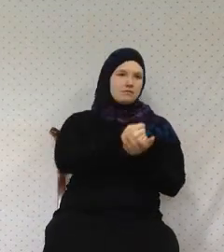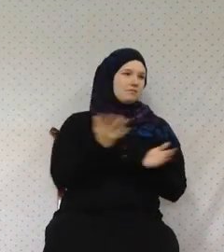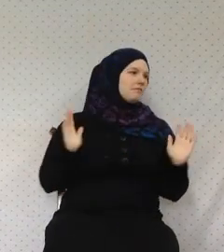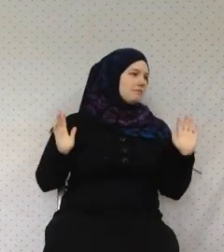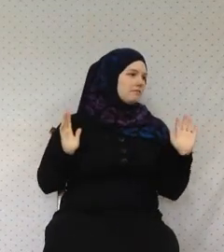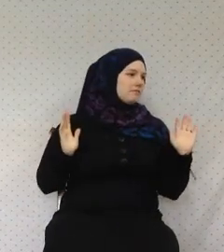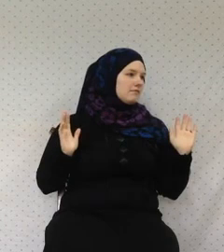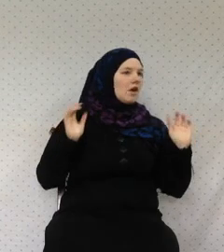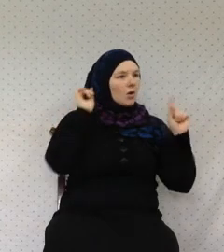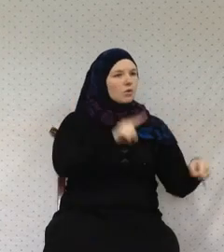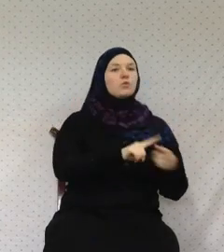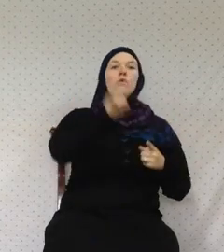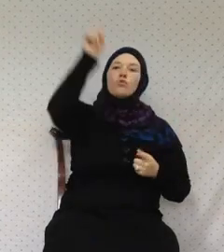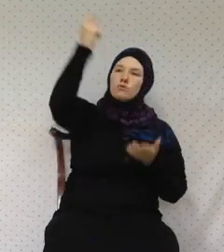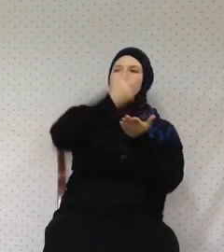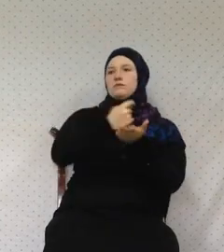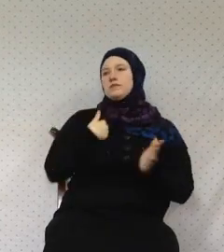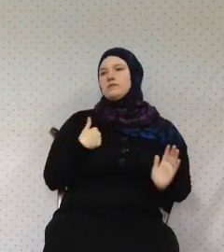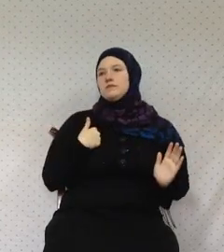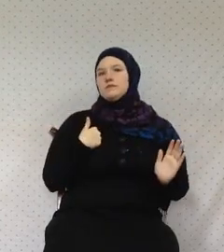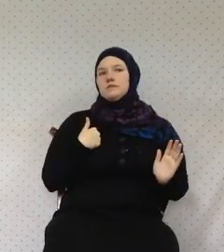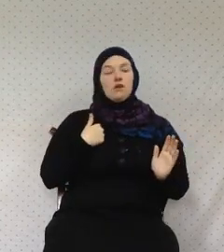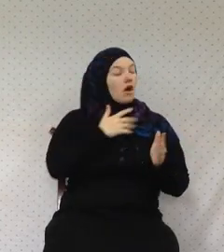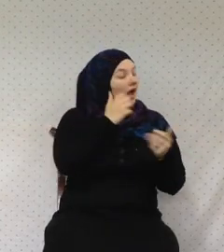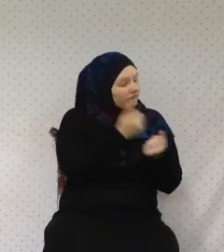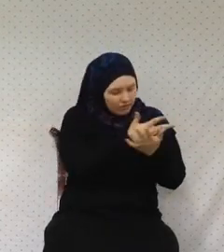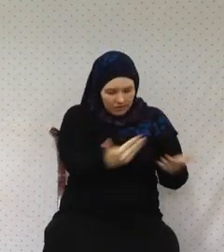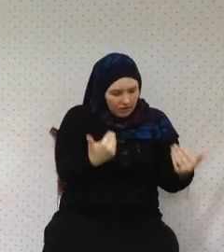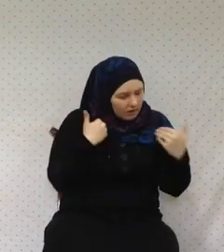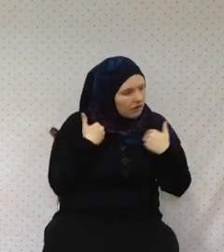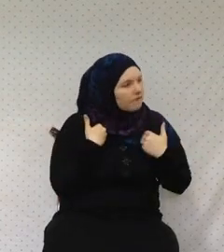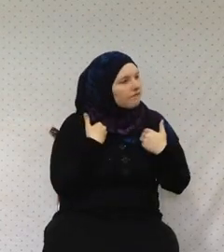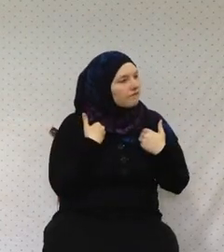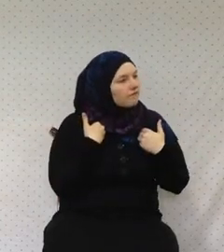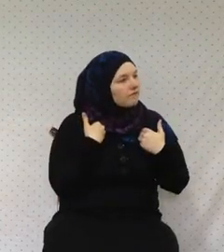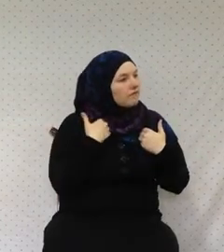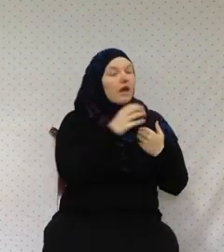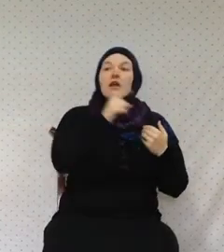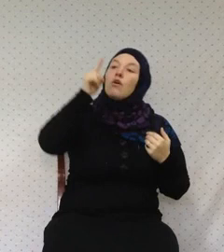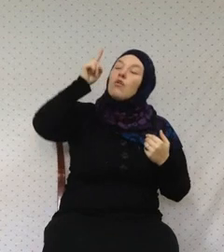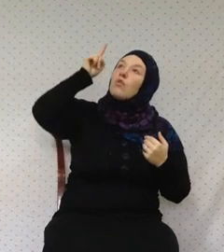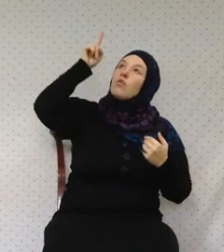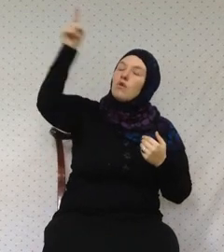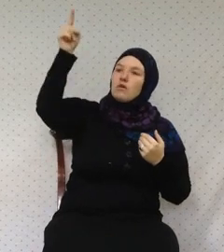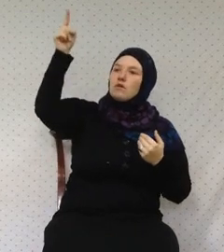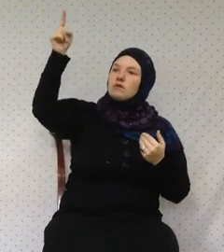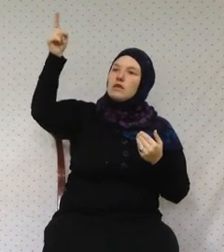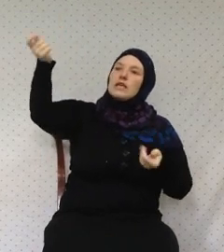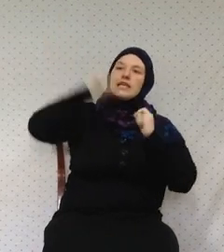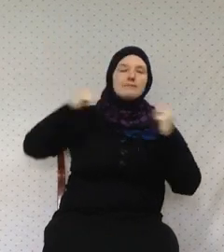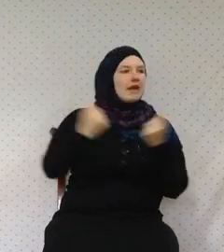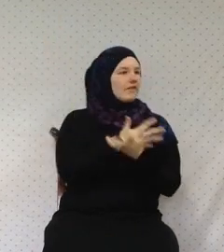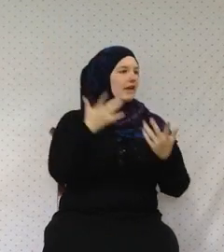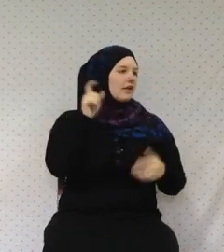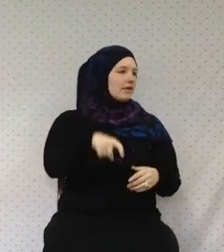I went to Allah with all what I have, and Allah seems to give me all